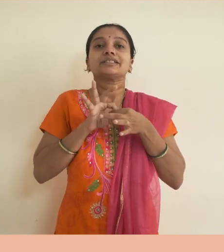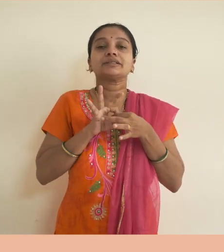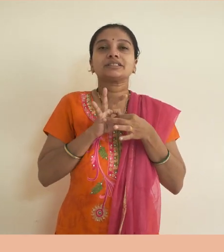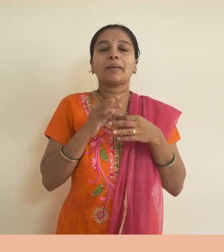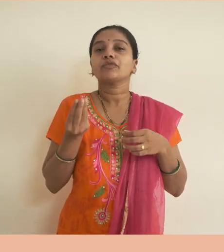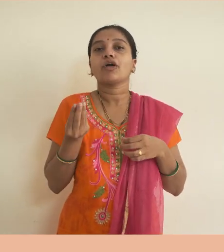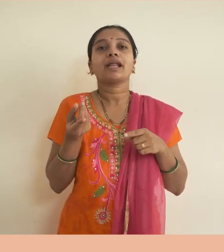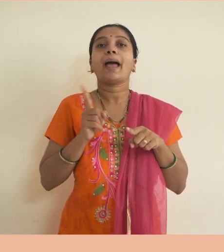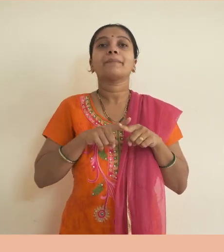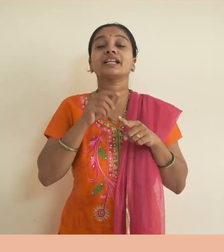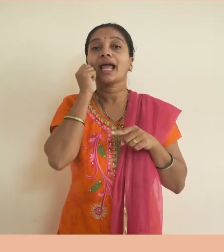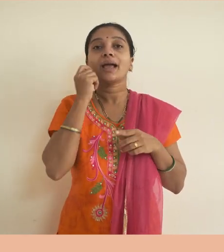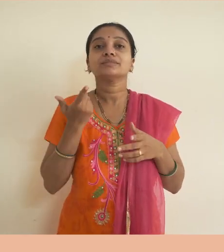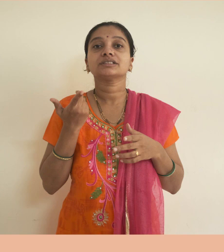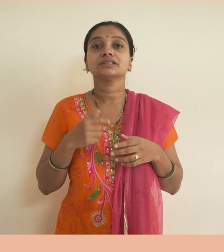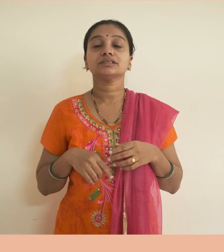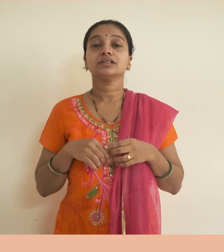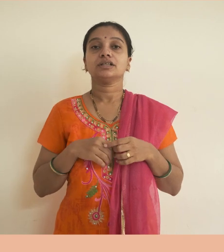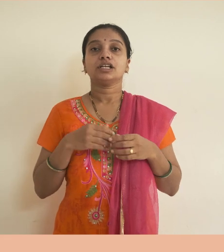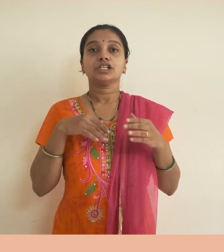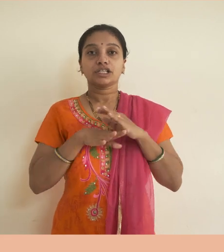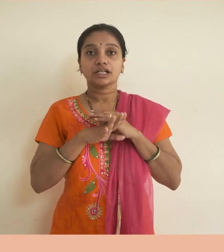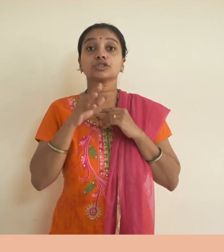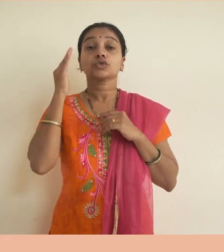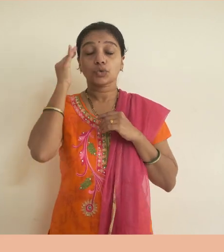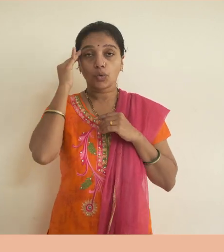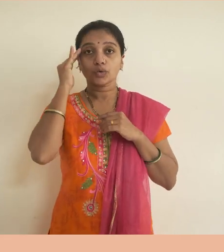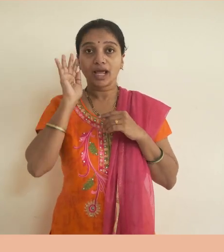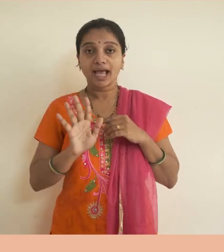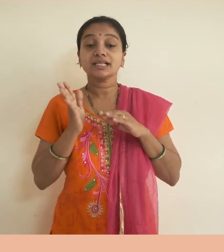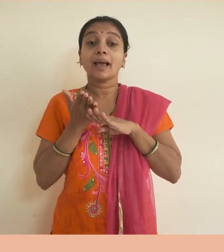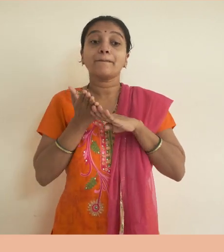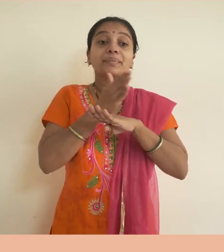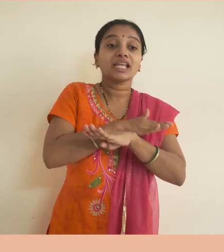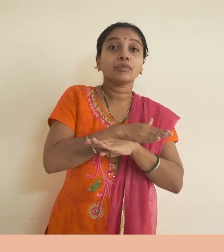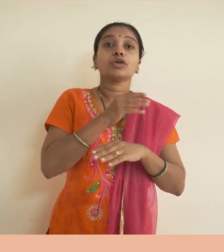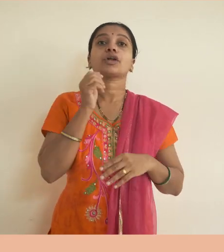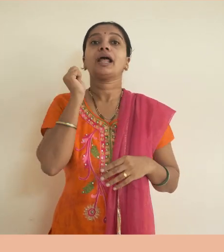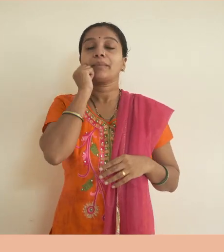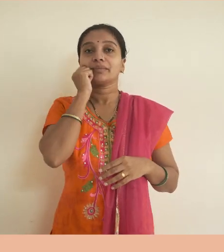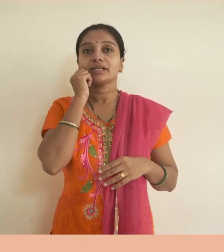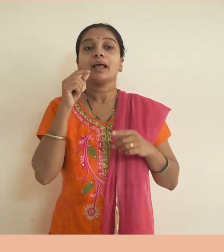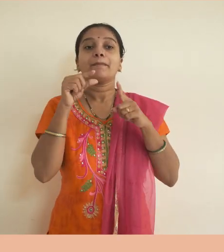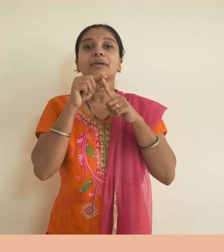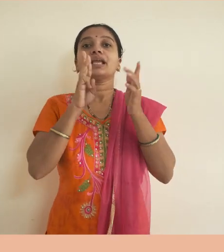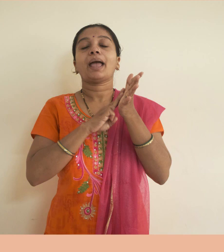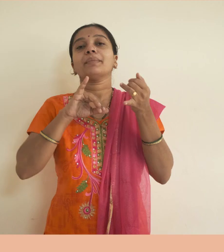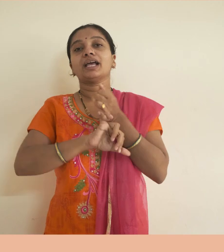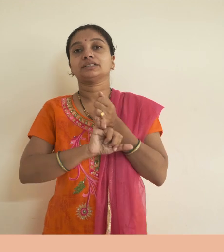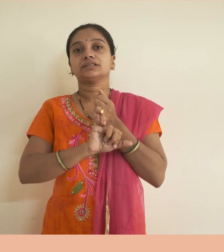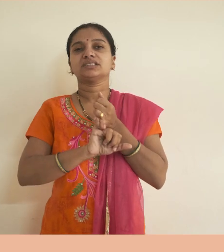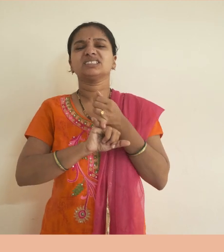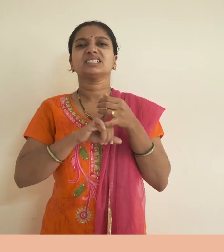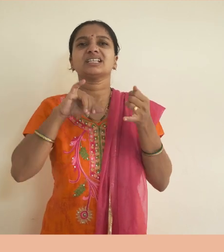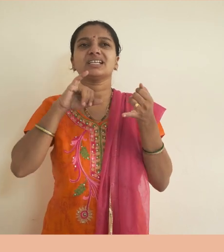experience certain symptoms before and during their periods, that is known as premenstrual syndrome